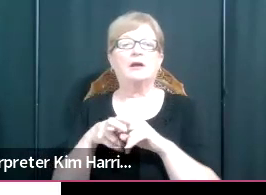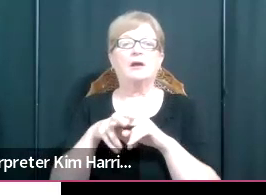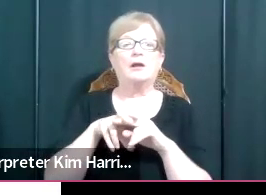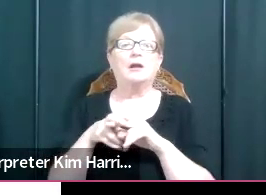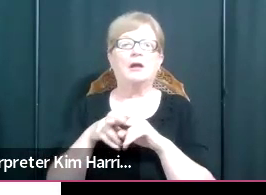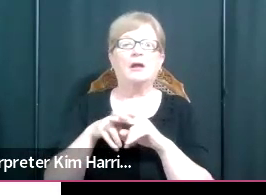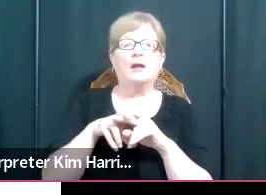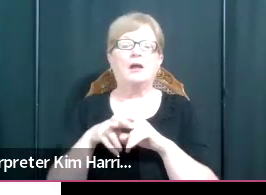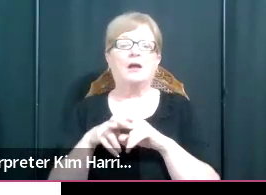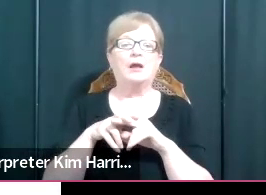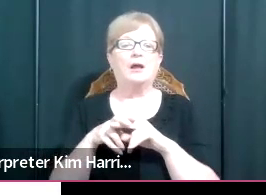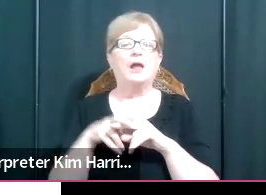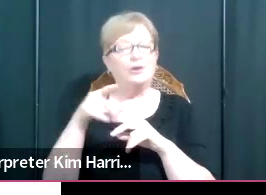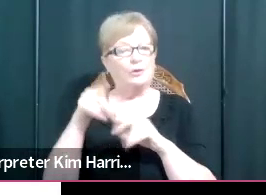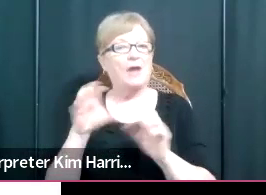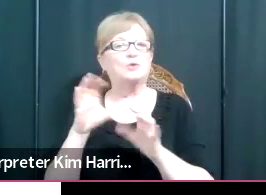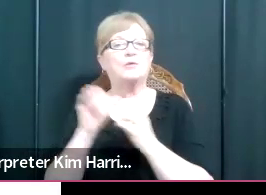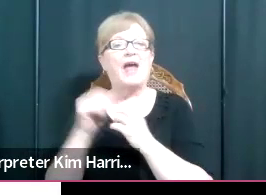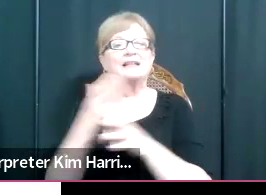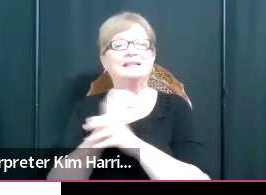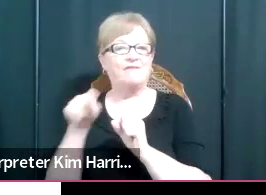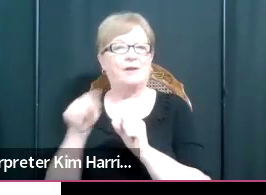concentrate. You can do that safely.